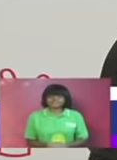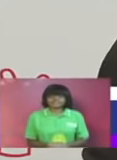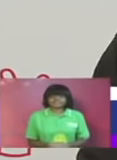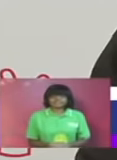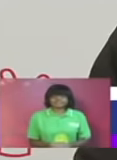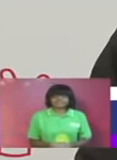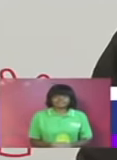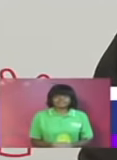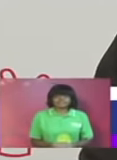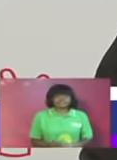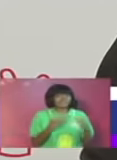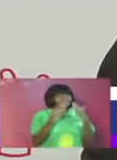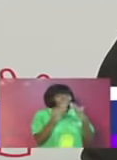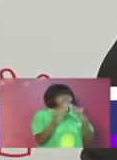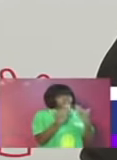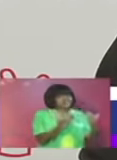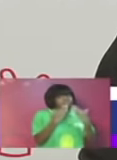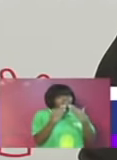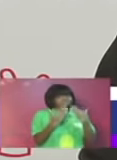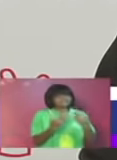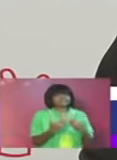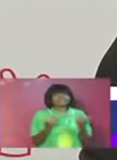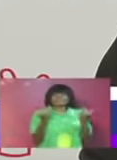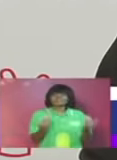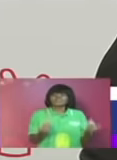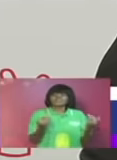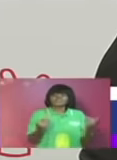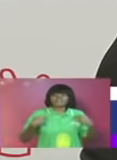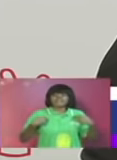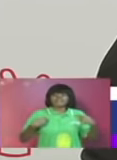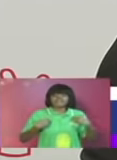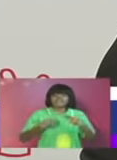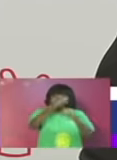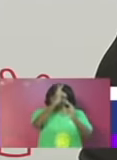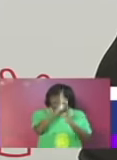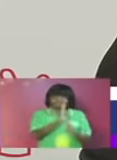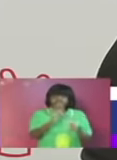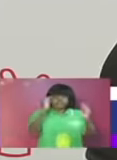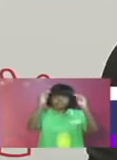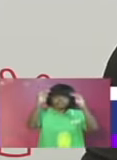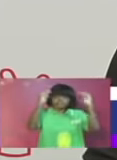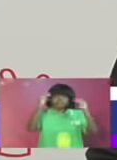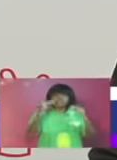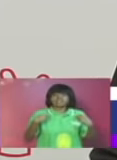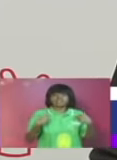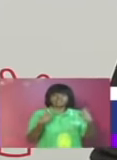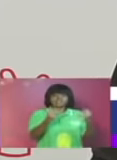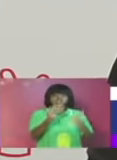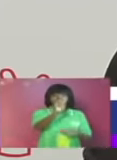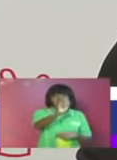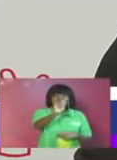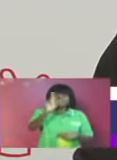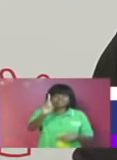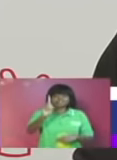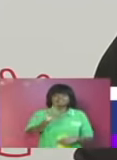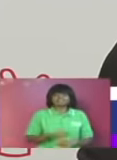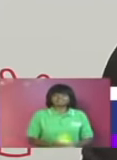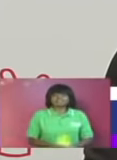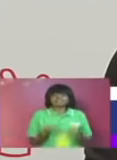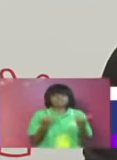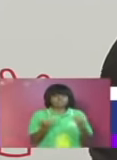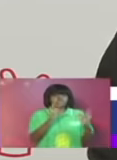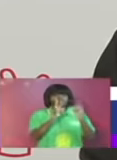Thank you, Dr. Richards. We go now to the Honourable Terrence Deyalsingh, Minister of Health, his presentation, which will update us on vaccination,